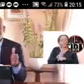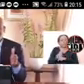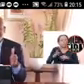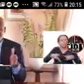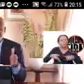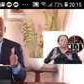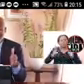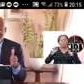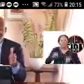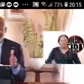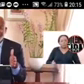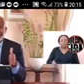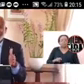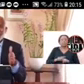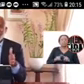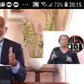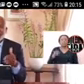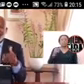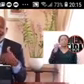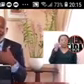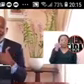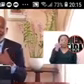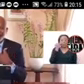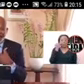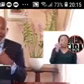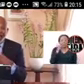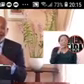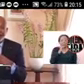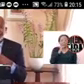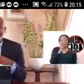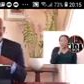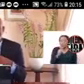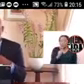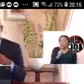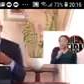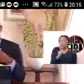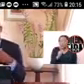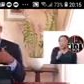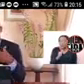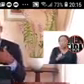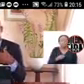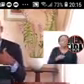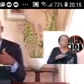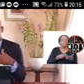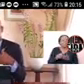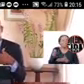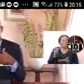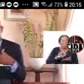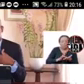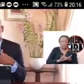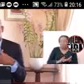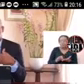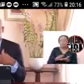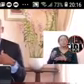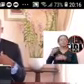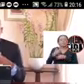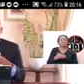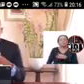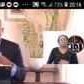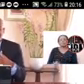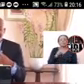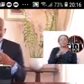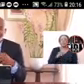you're allowed to do during the day. However, if you are not engaged in that kind of activity, you are expected, you are